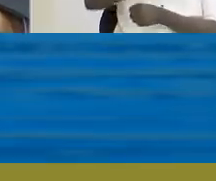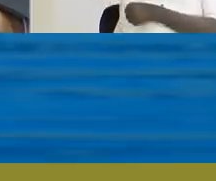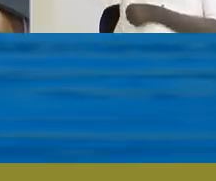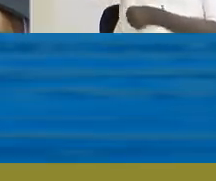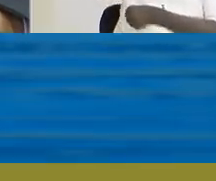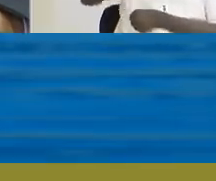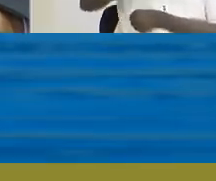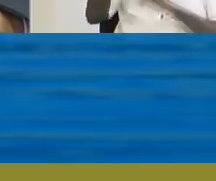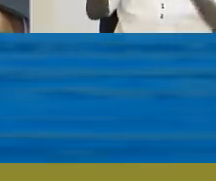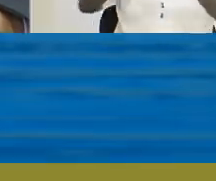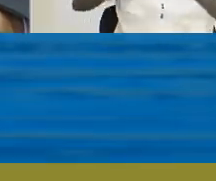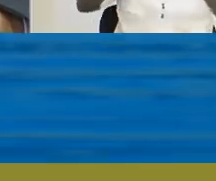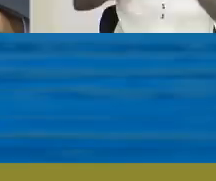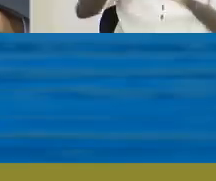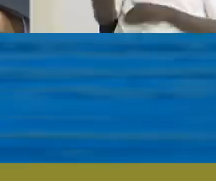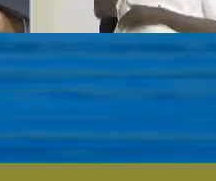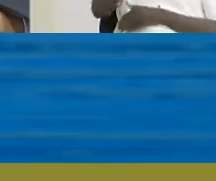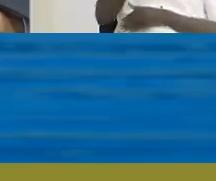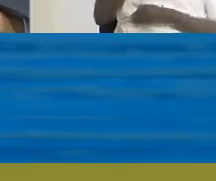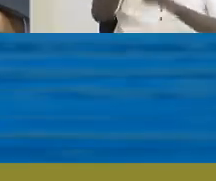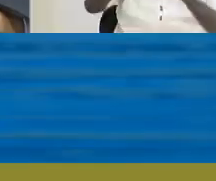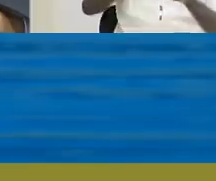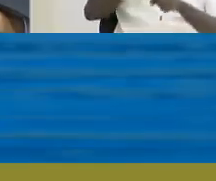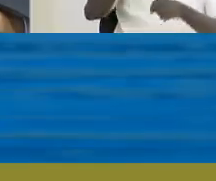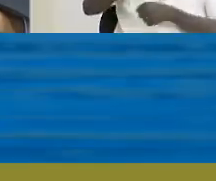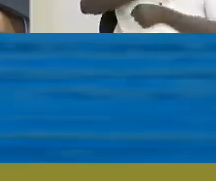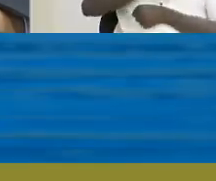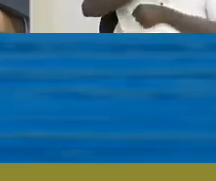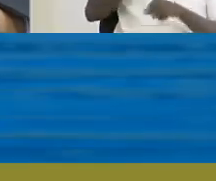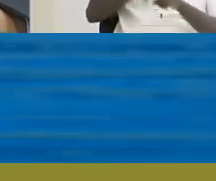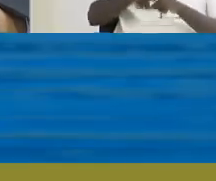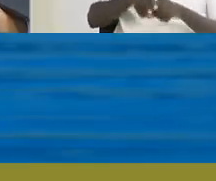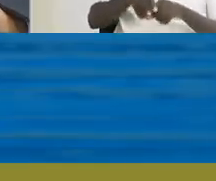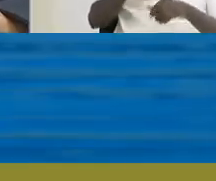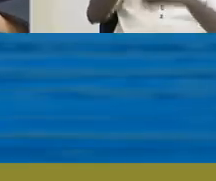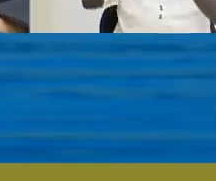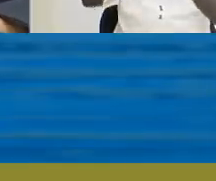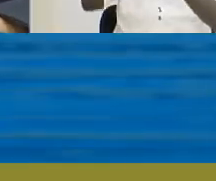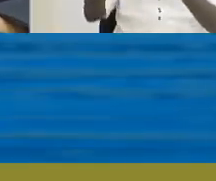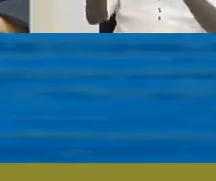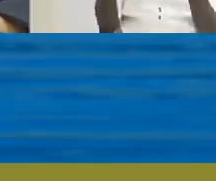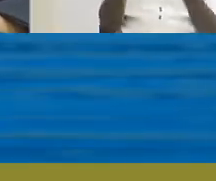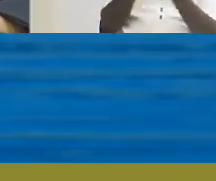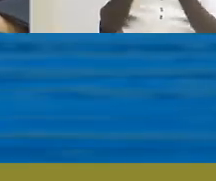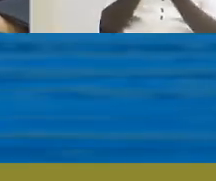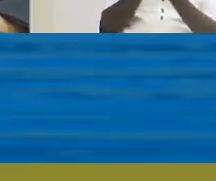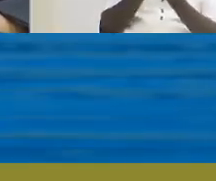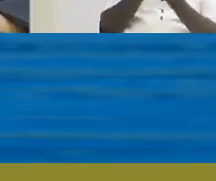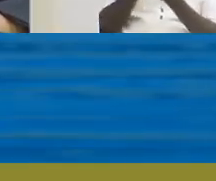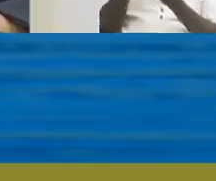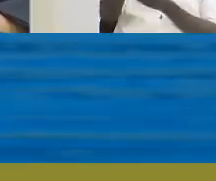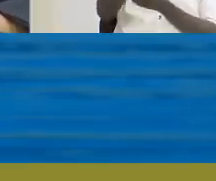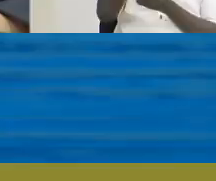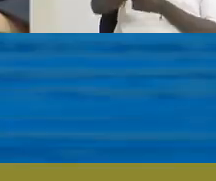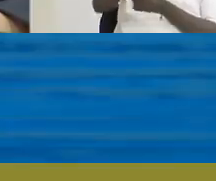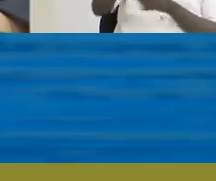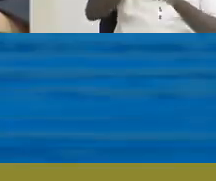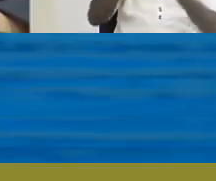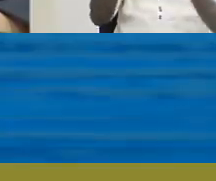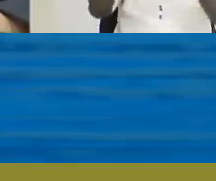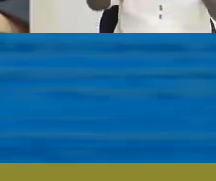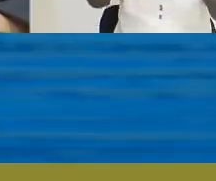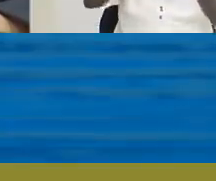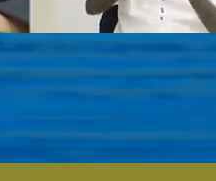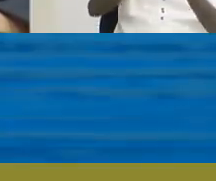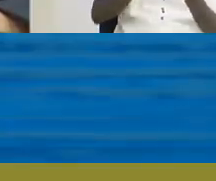my absence, you can threaten me with arrest or detention or whatever for not obeying